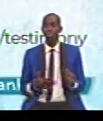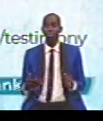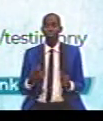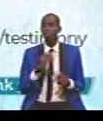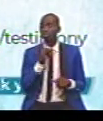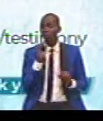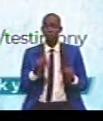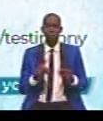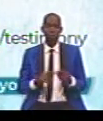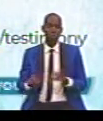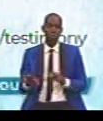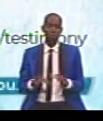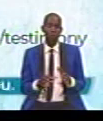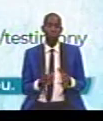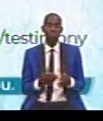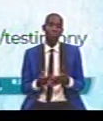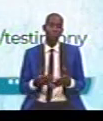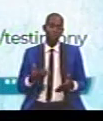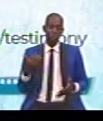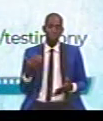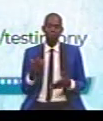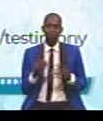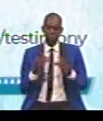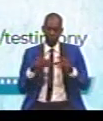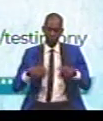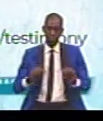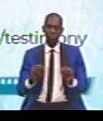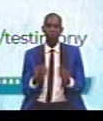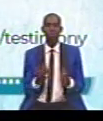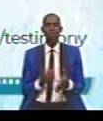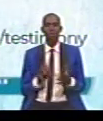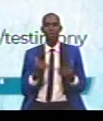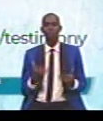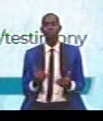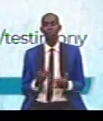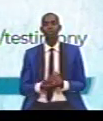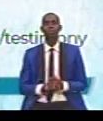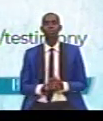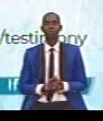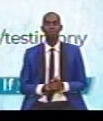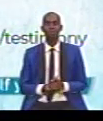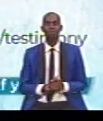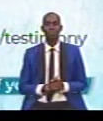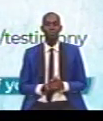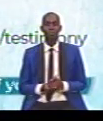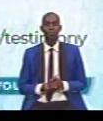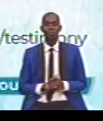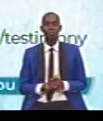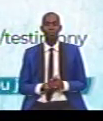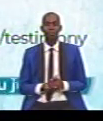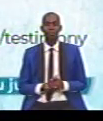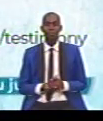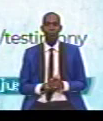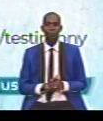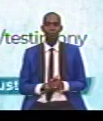it. Once it is confirmed, come out. Just come out quickly. Waiting for you.